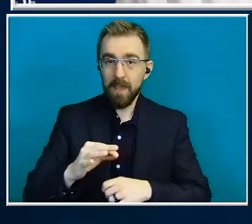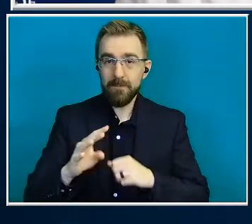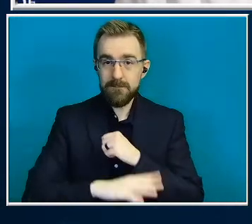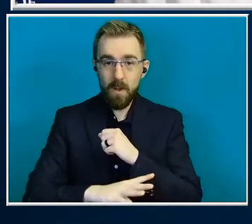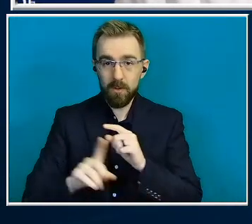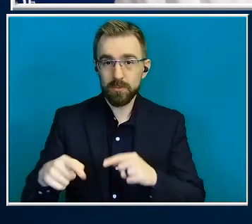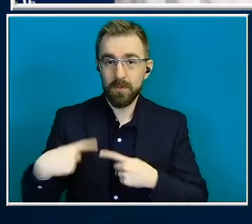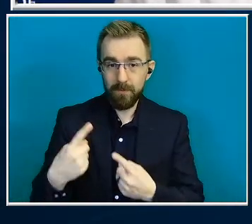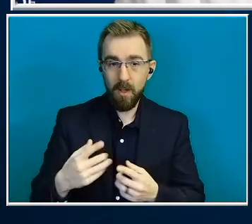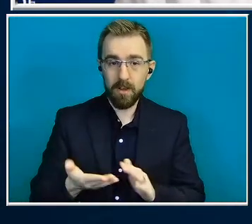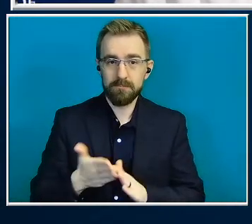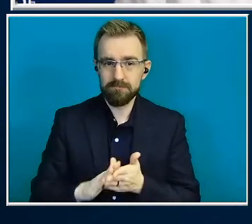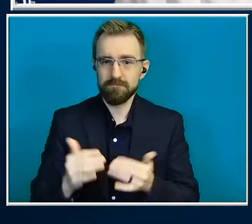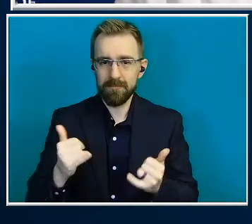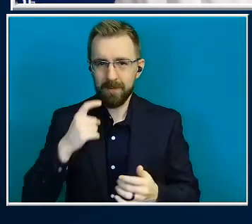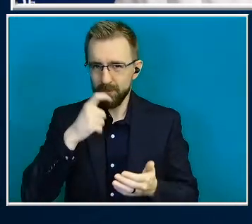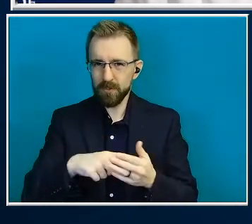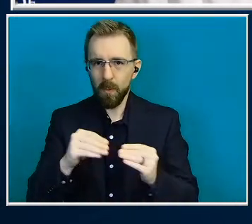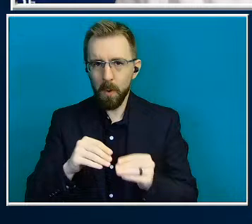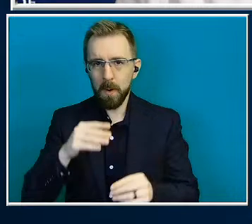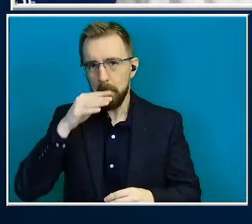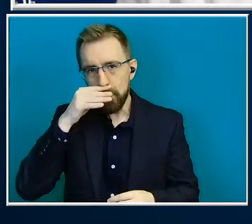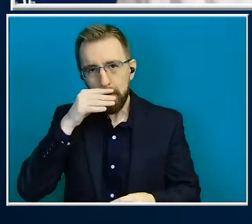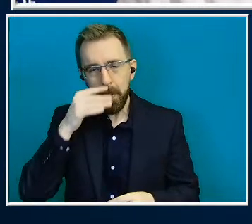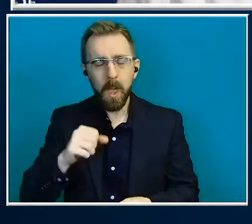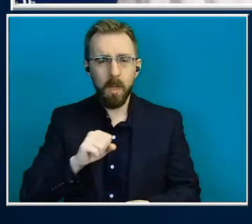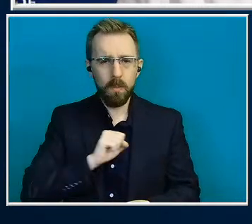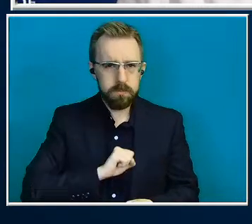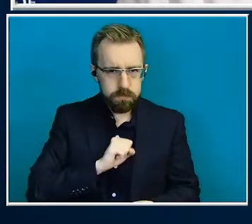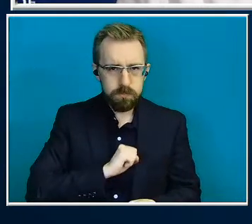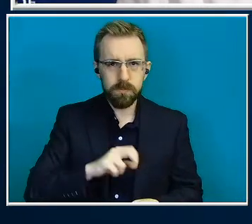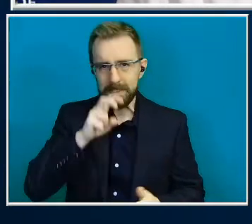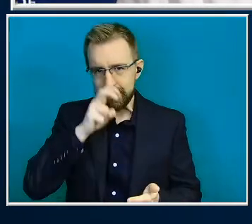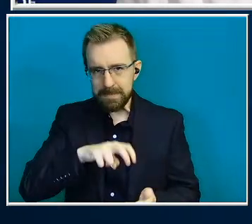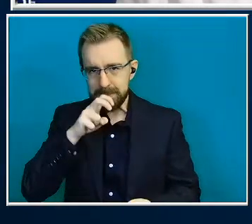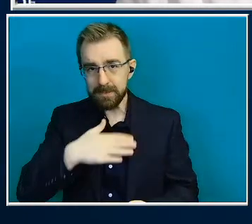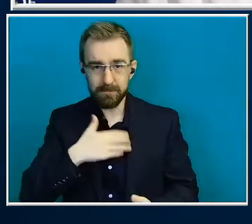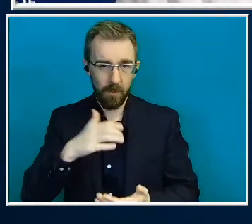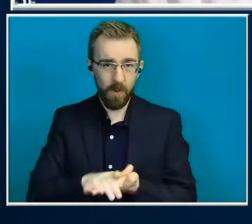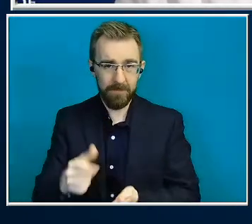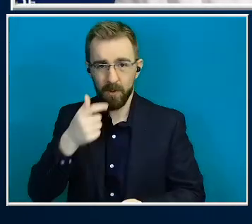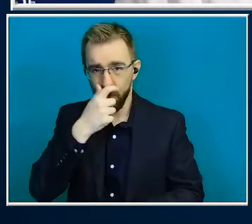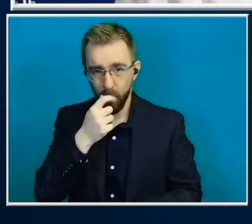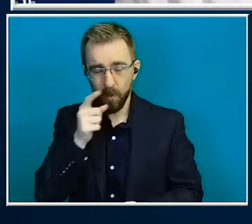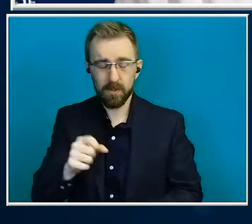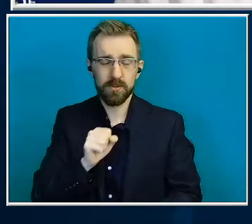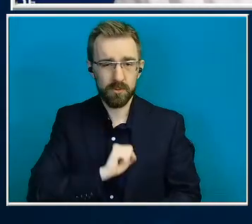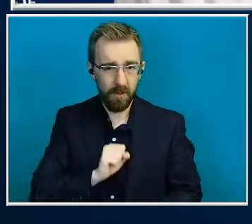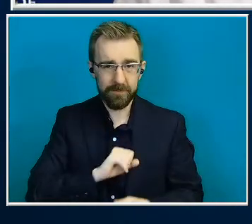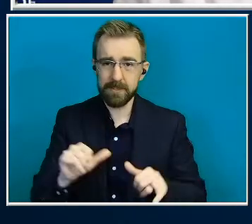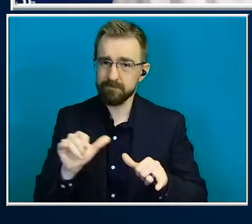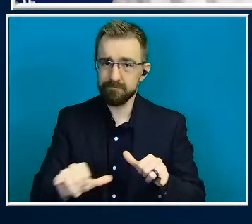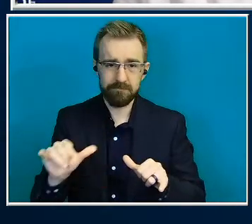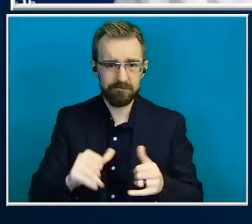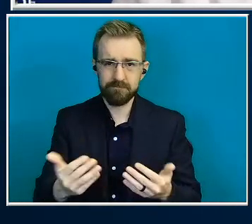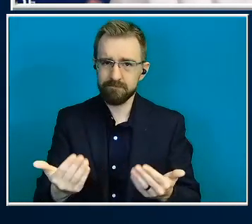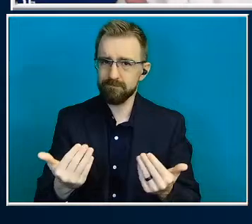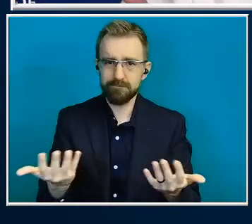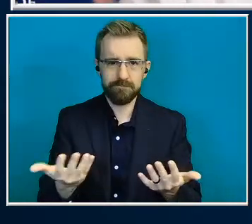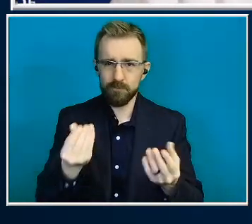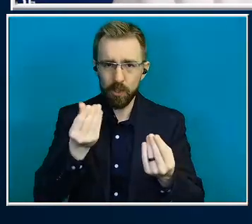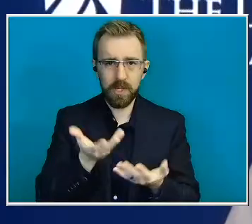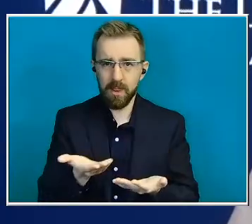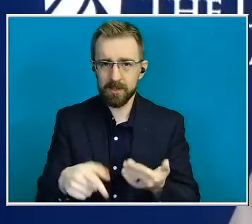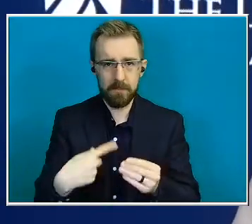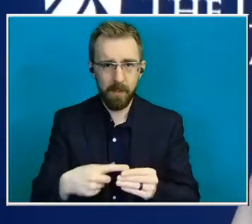people sniffling, coughing, and sneezing. My wife has had a cold. She keeps coughing. Talk to us. What are you going to tell us? Yeah,